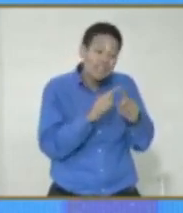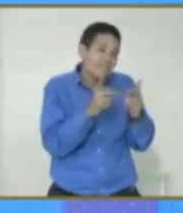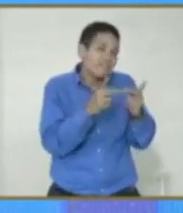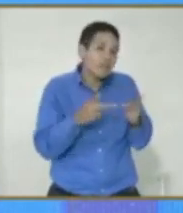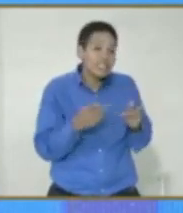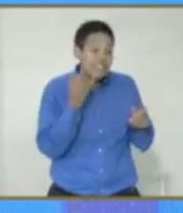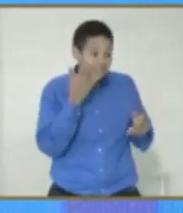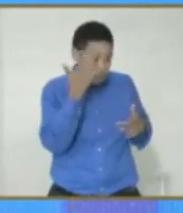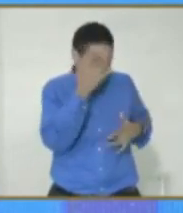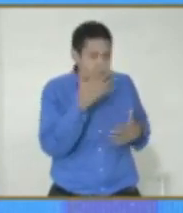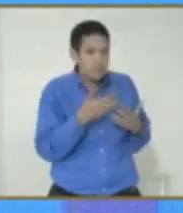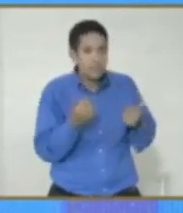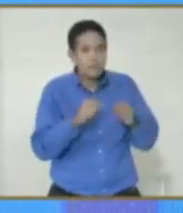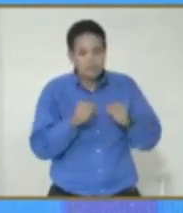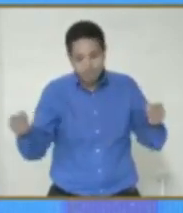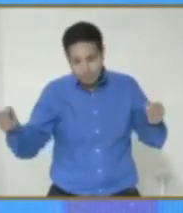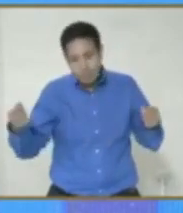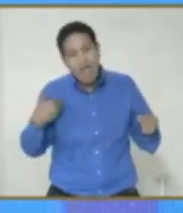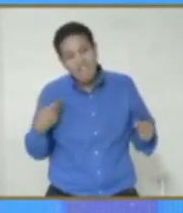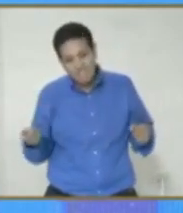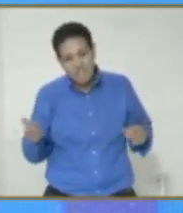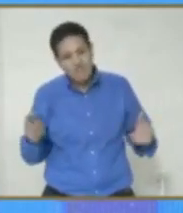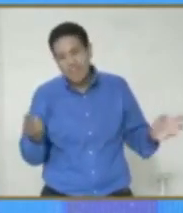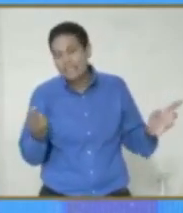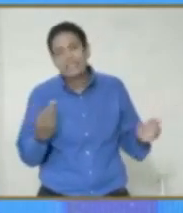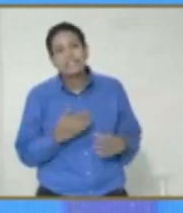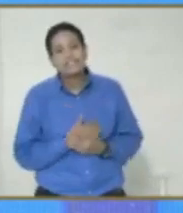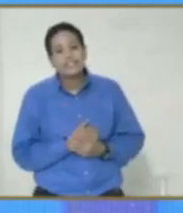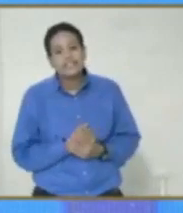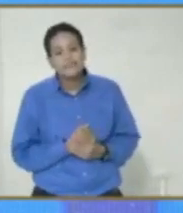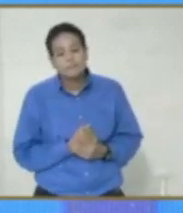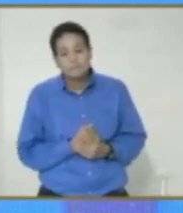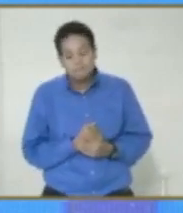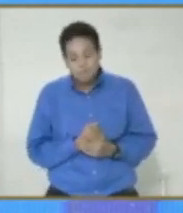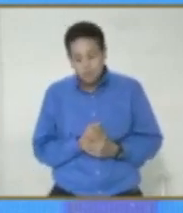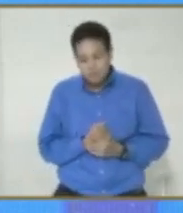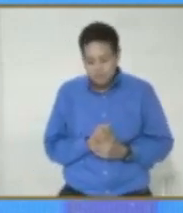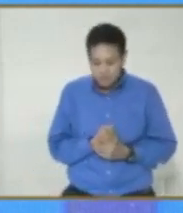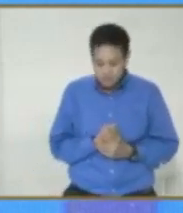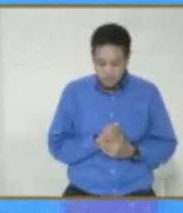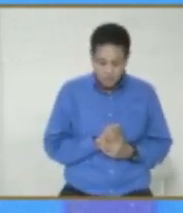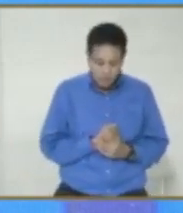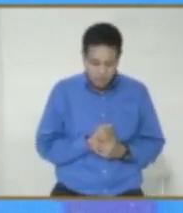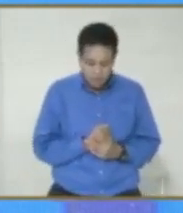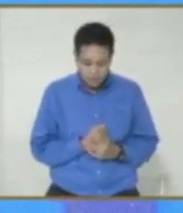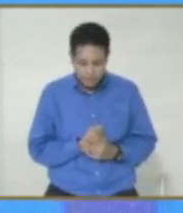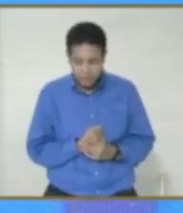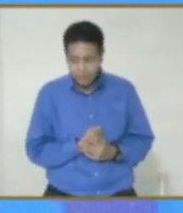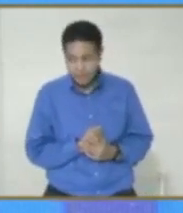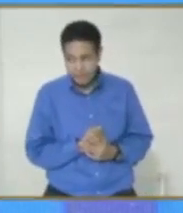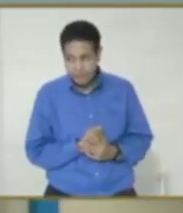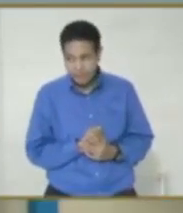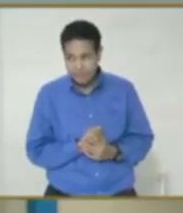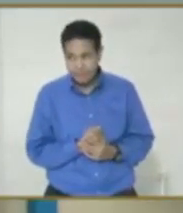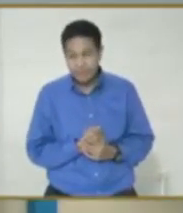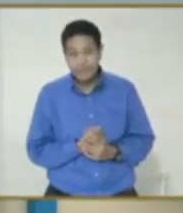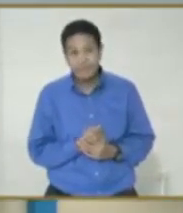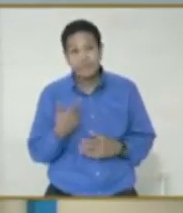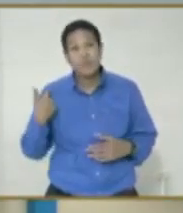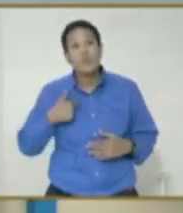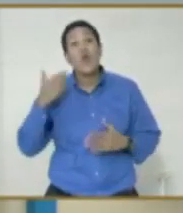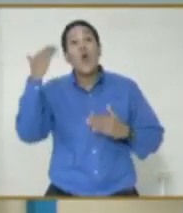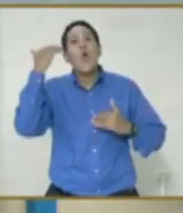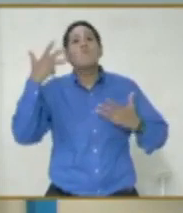across the country. I just want to add something else as well, because in as much as we hope never to be able to deal with that in the